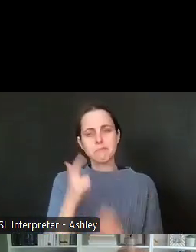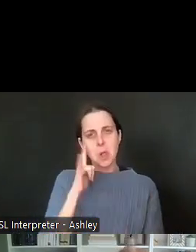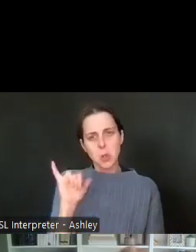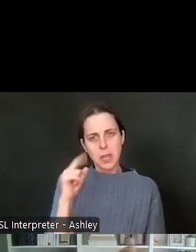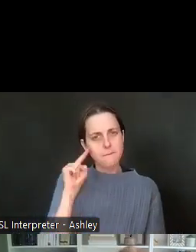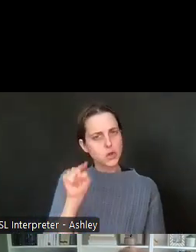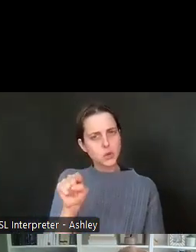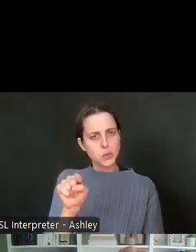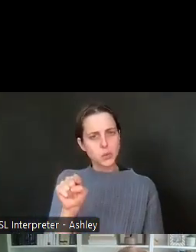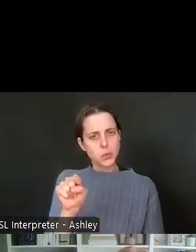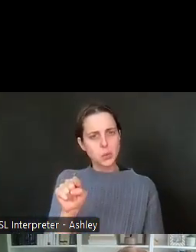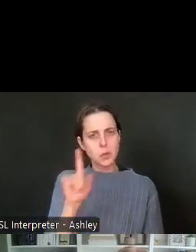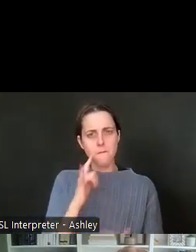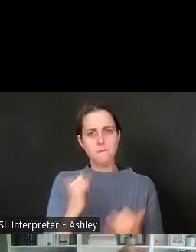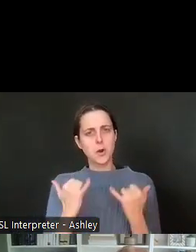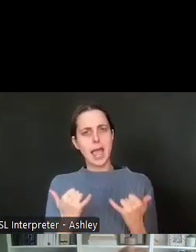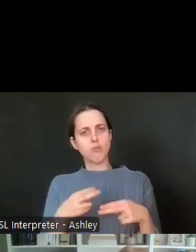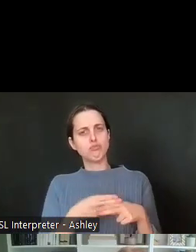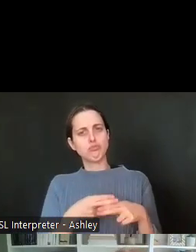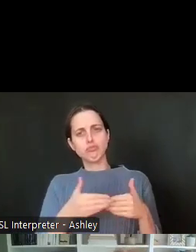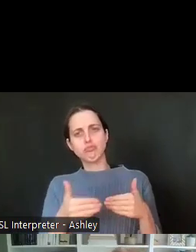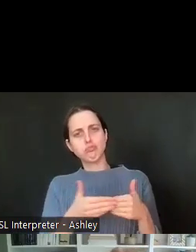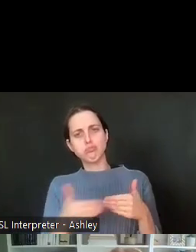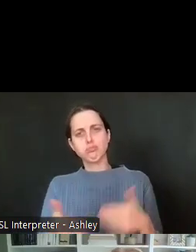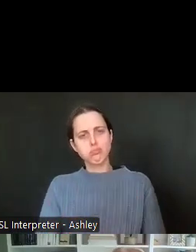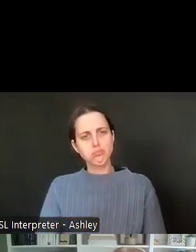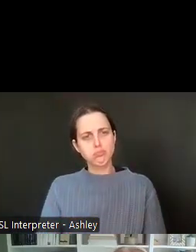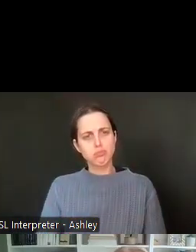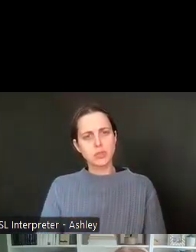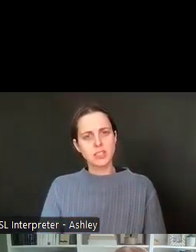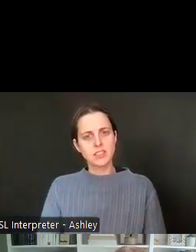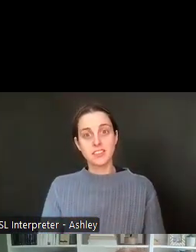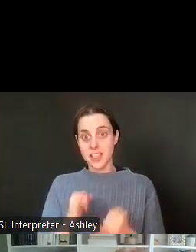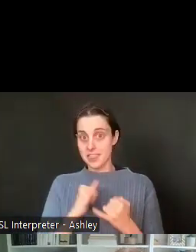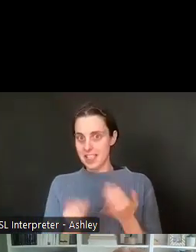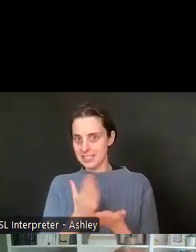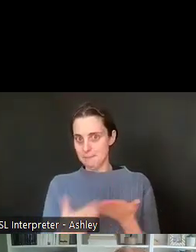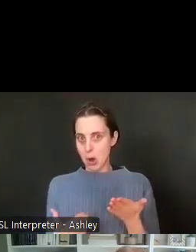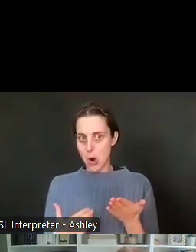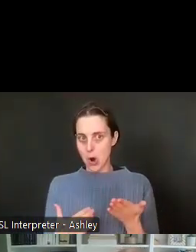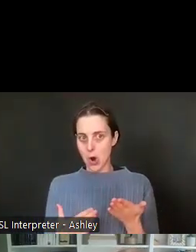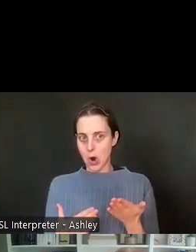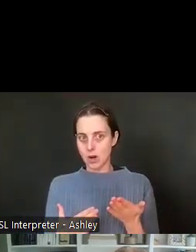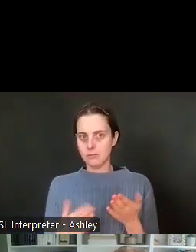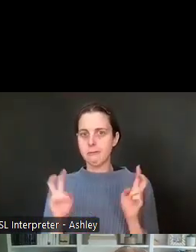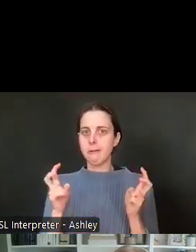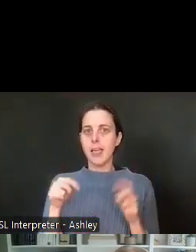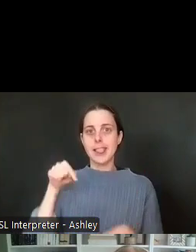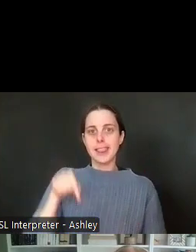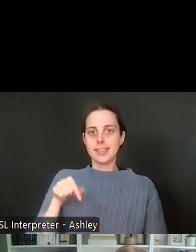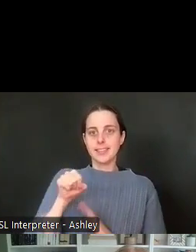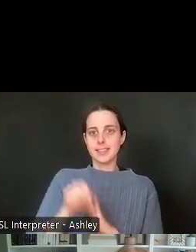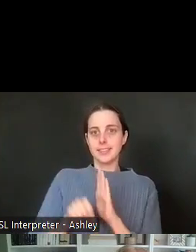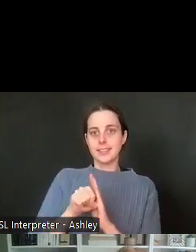this season of life? The last part of this question, I believe, is the most important